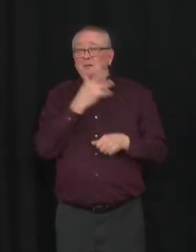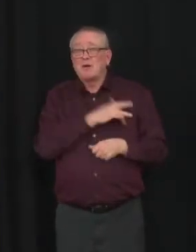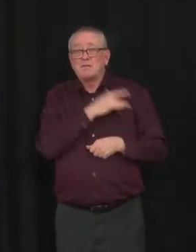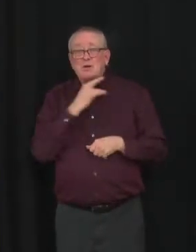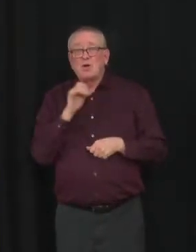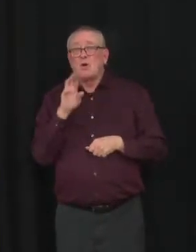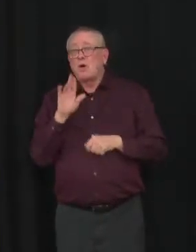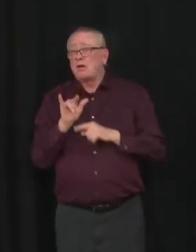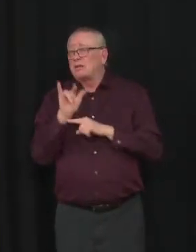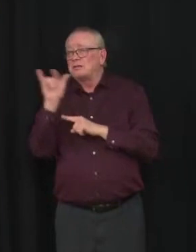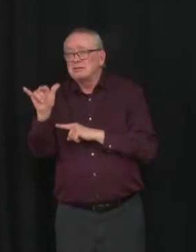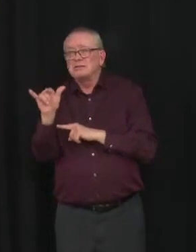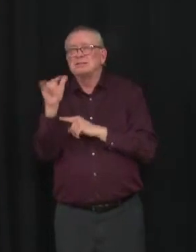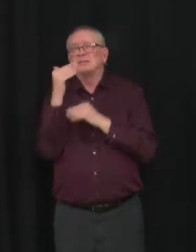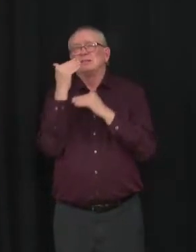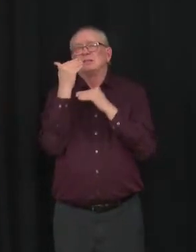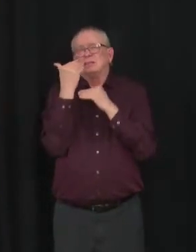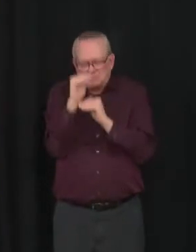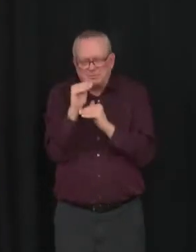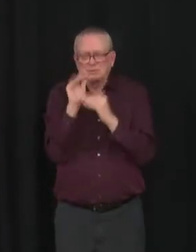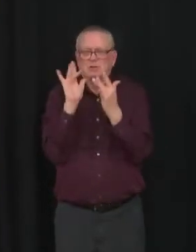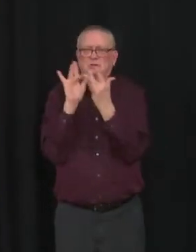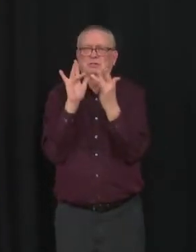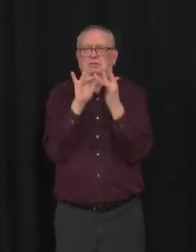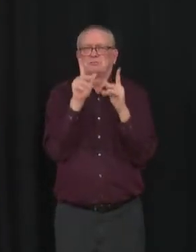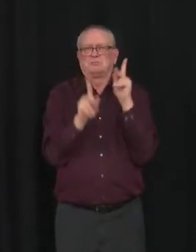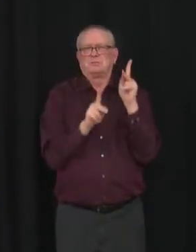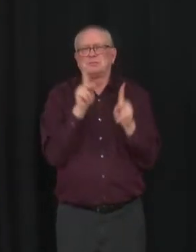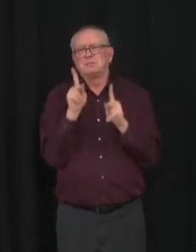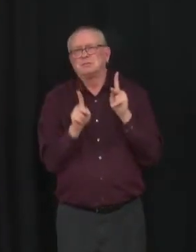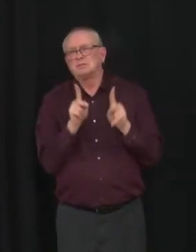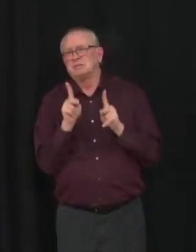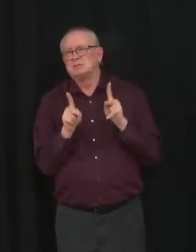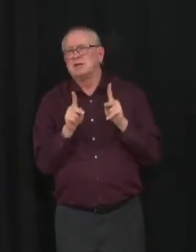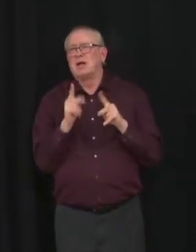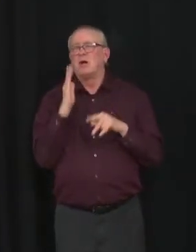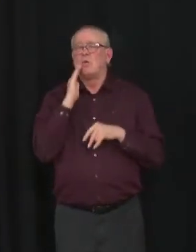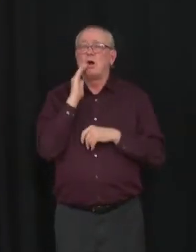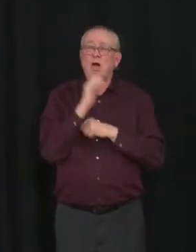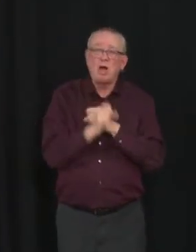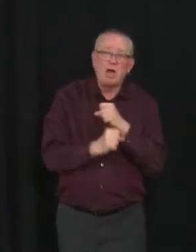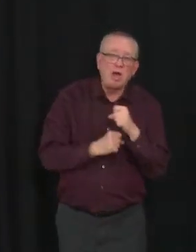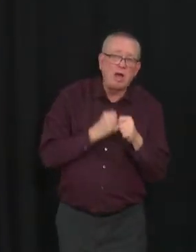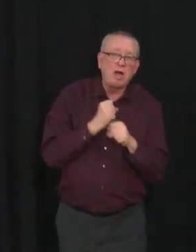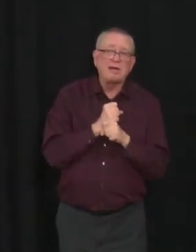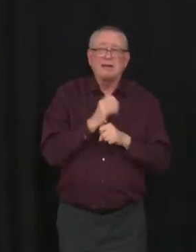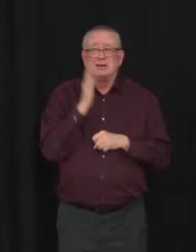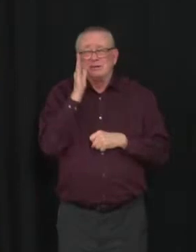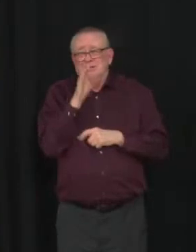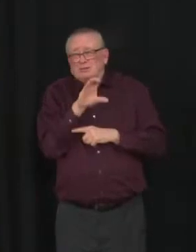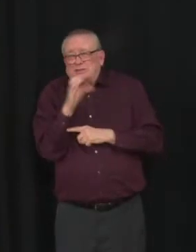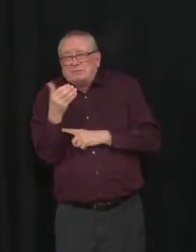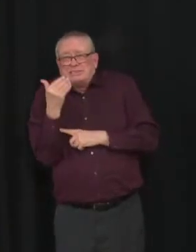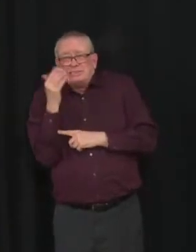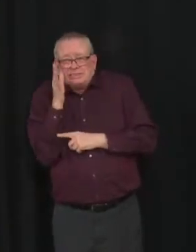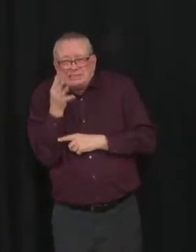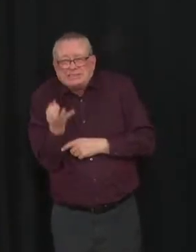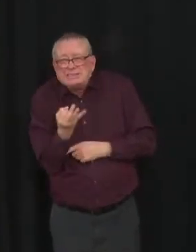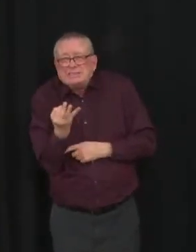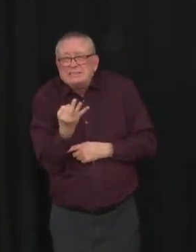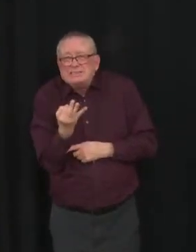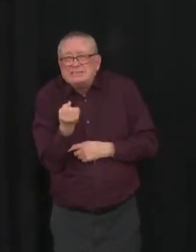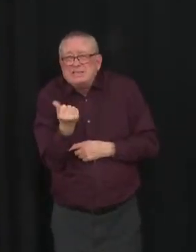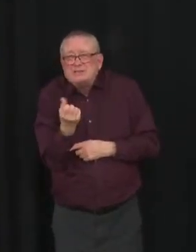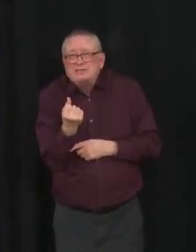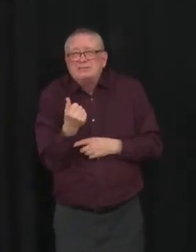have. So I recognize this puts people in an agonizing situation. Christmas is less than a week away. And obviously, they're going to need to make the